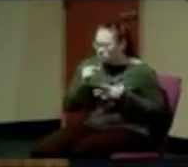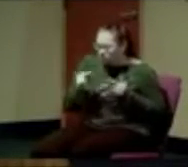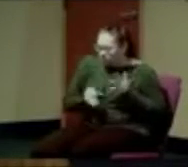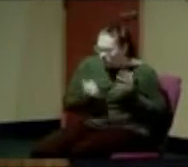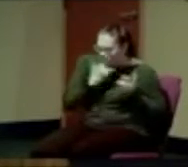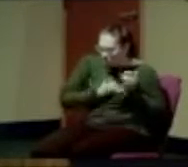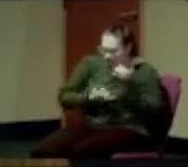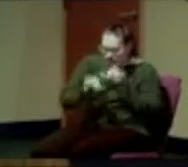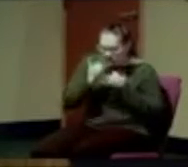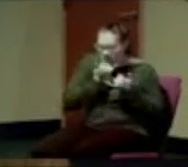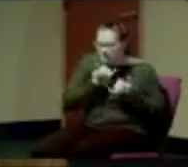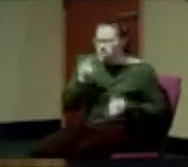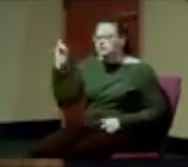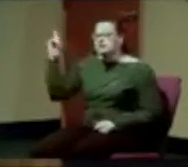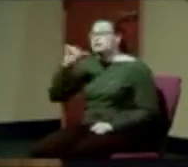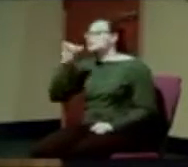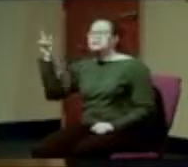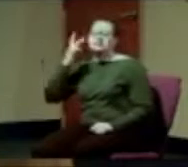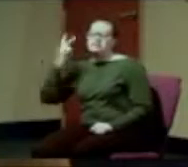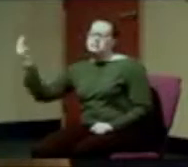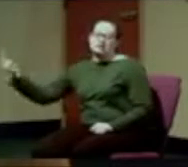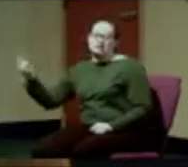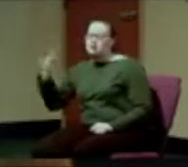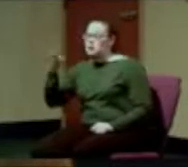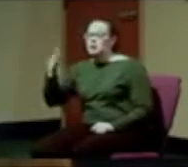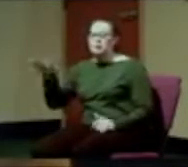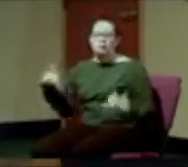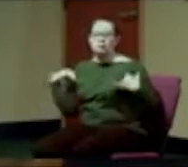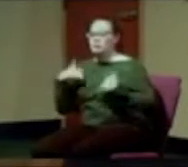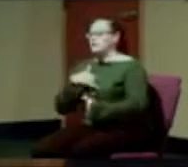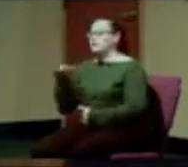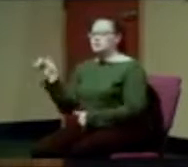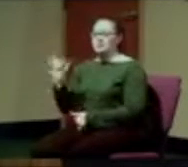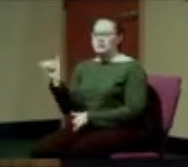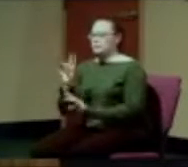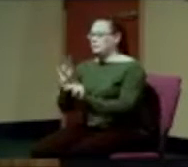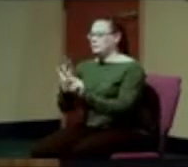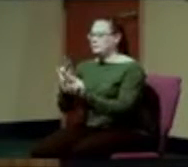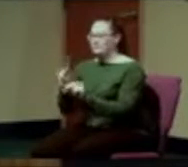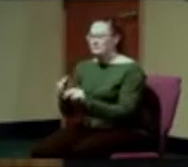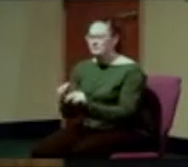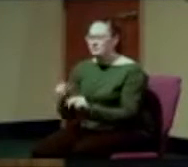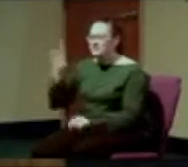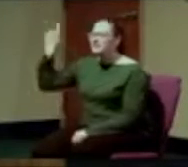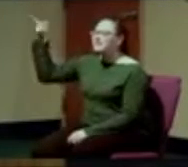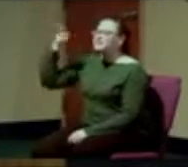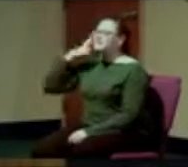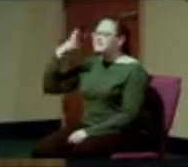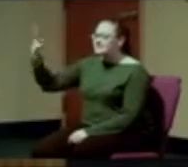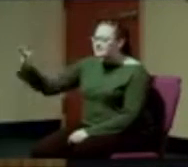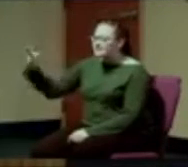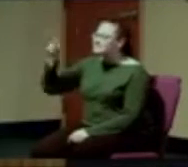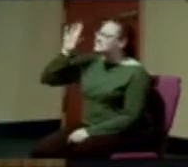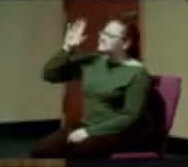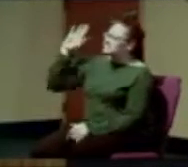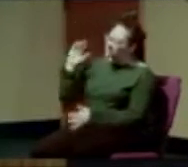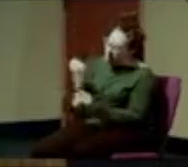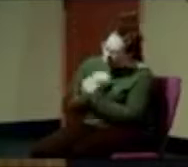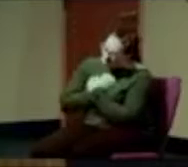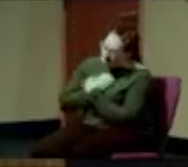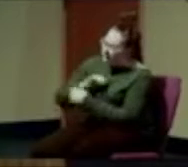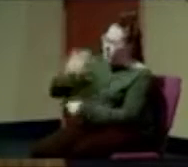blue blazer either. Don't get past that. He sees what God has placed on us, his love, his grace, his